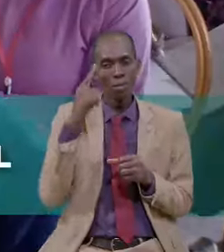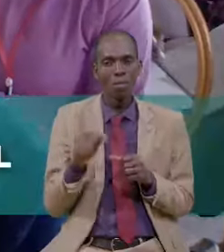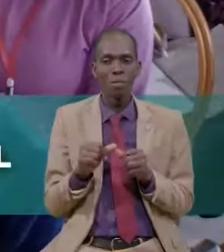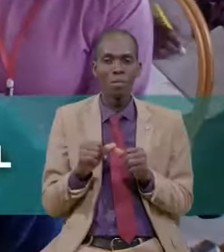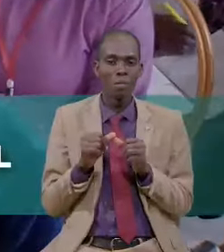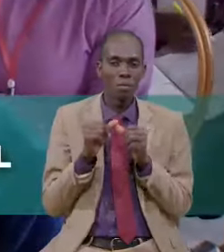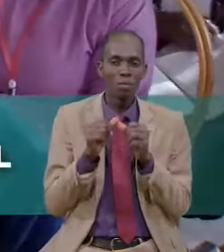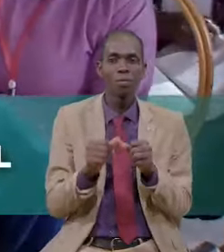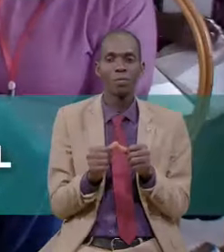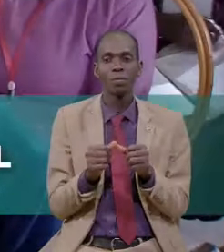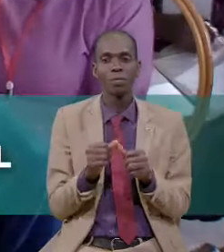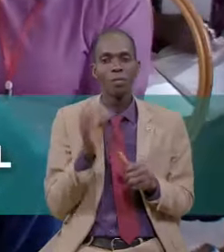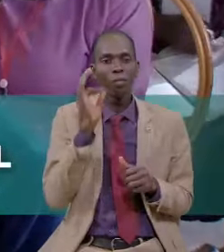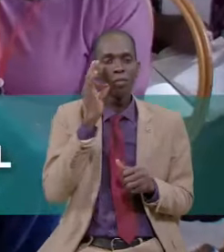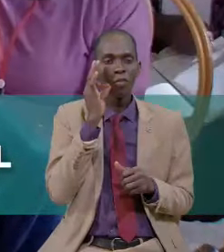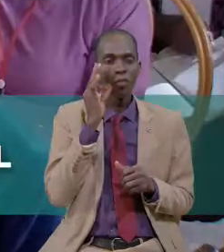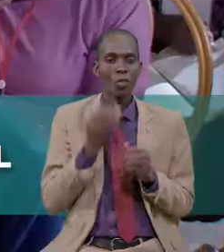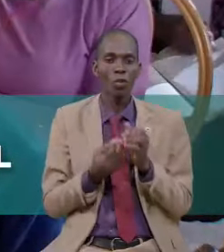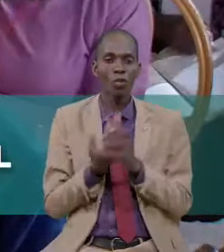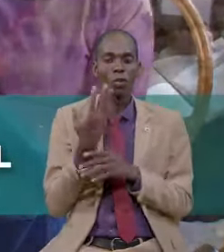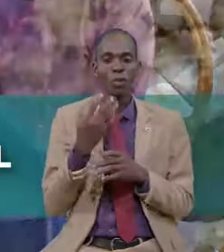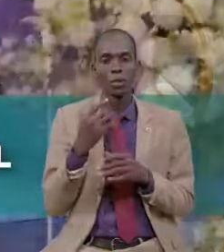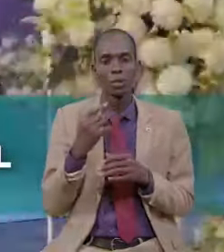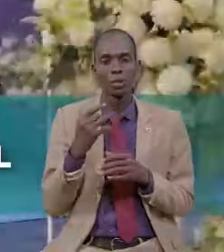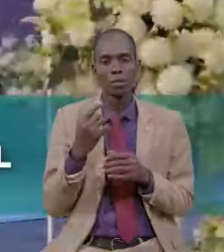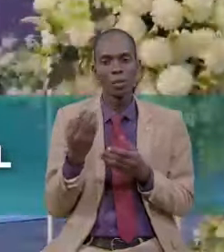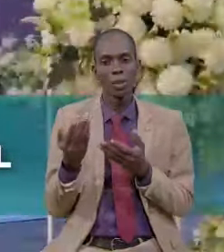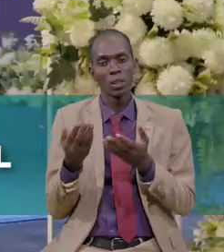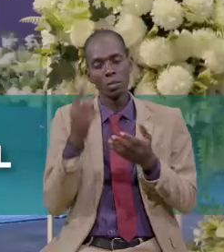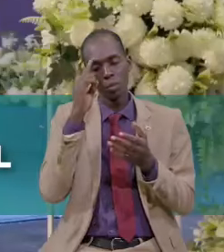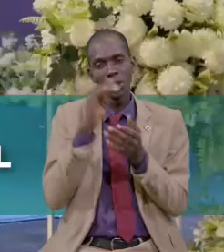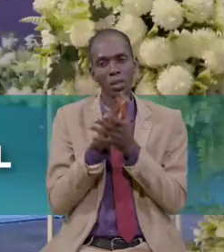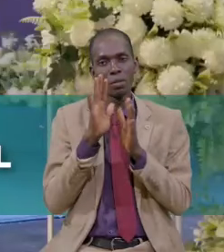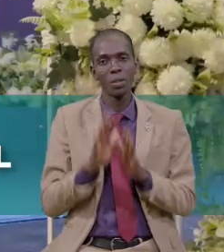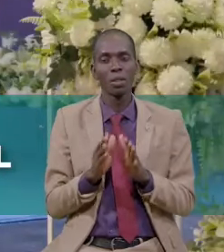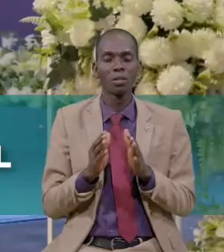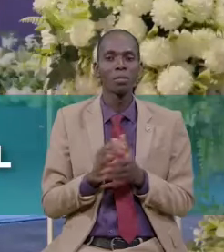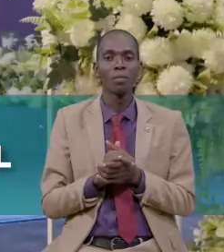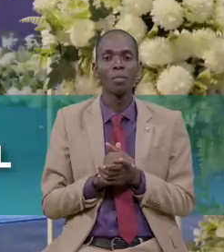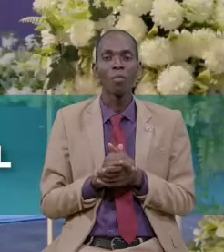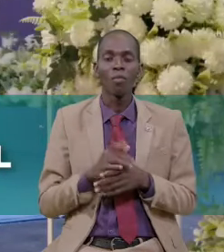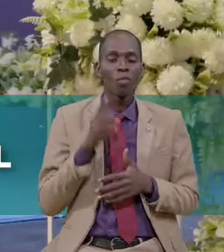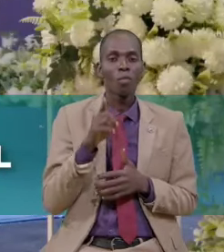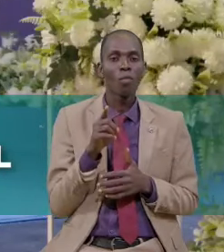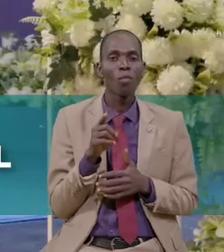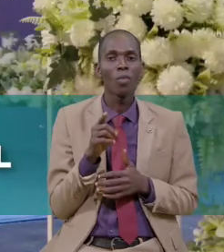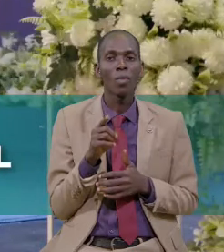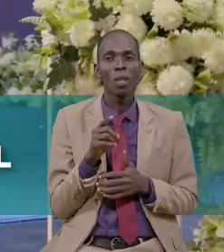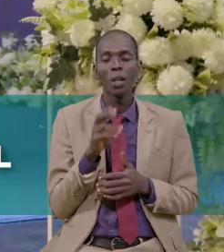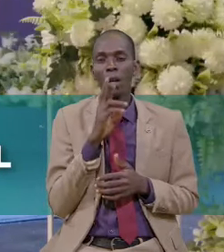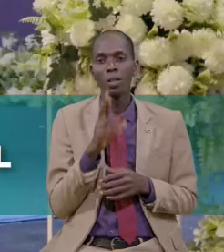fruitful service. The power. You are saved. All the